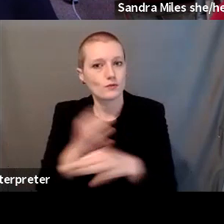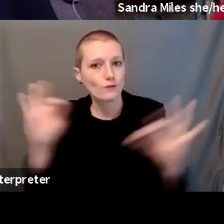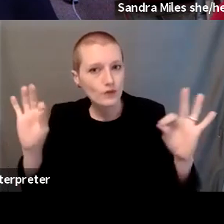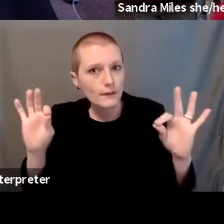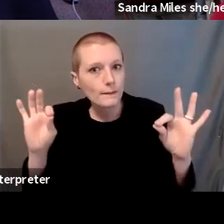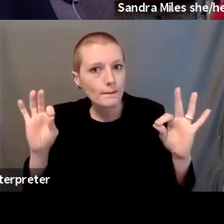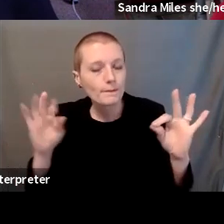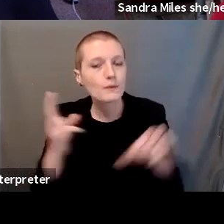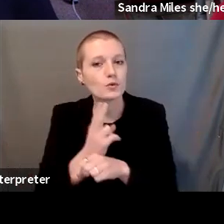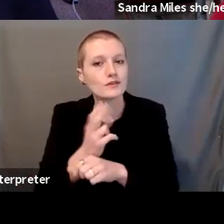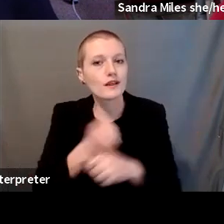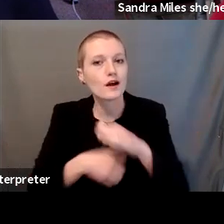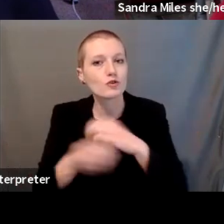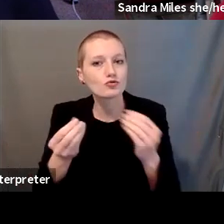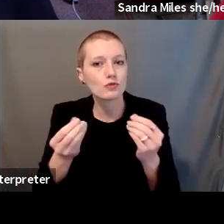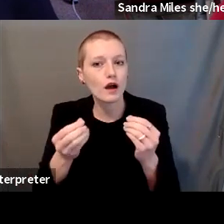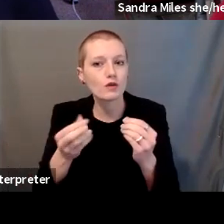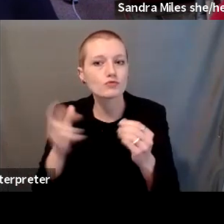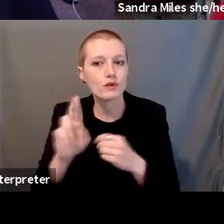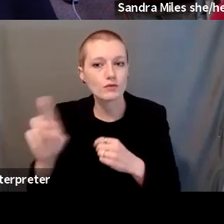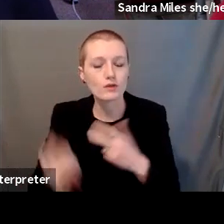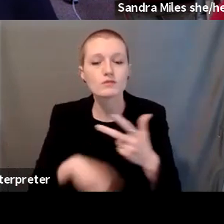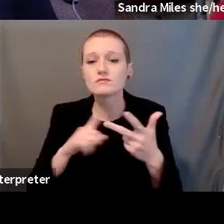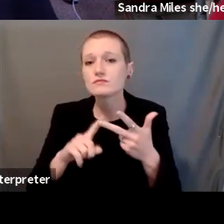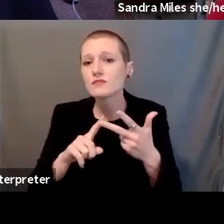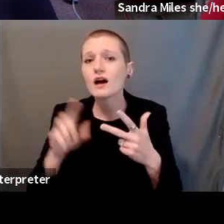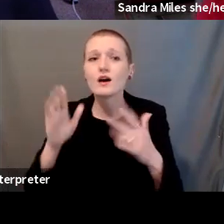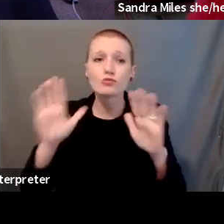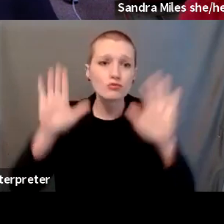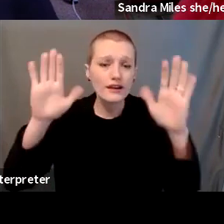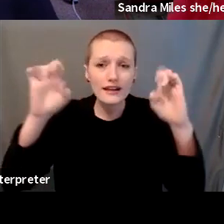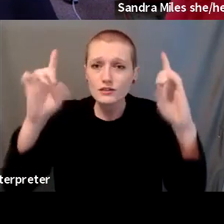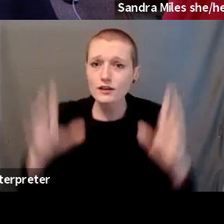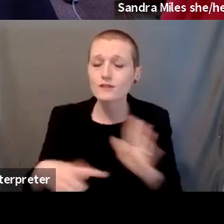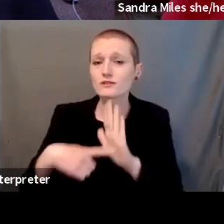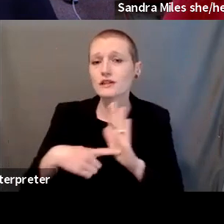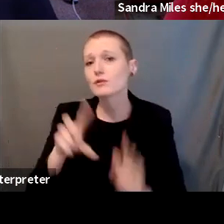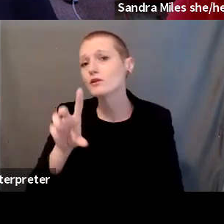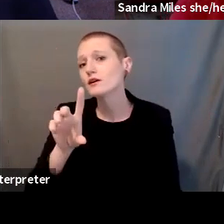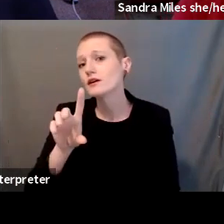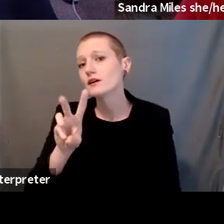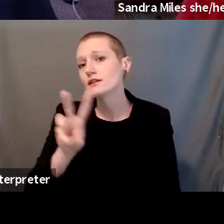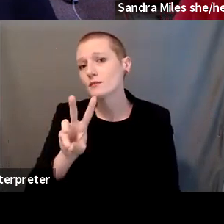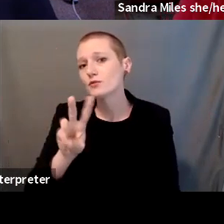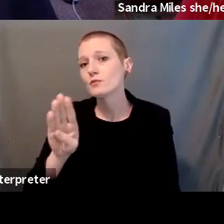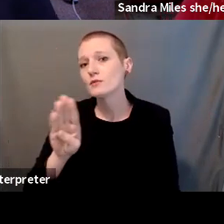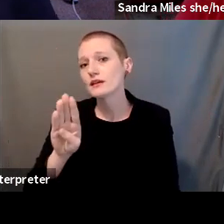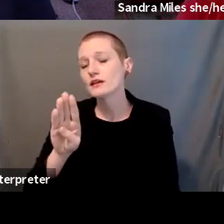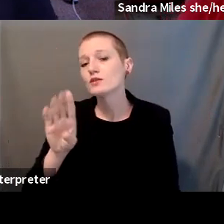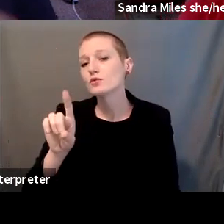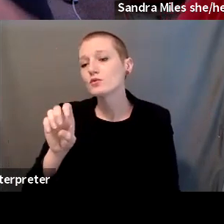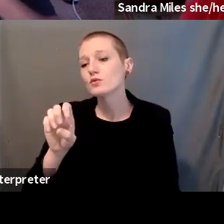educators like W.E.B. Du Bois, who broke a whole mold where Black people were not deemed to have